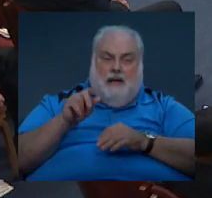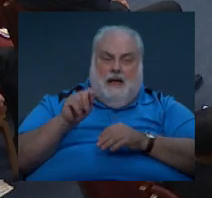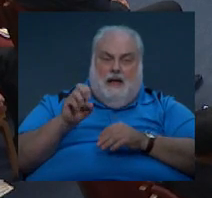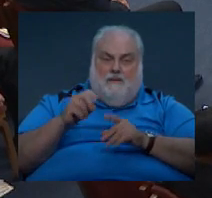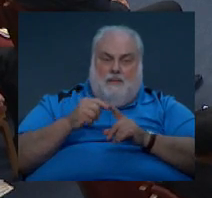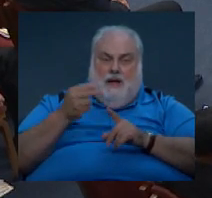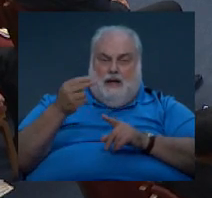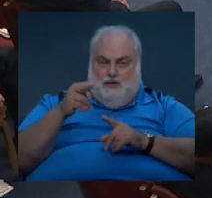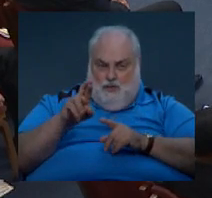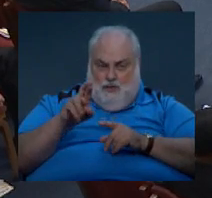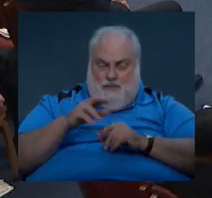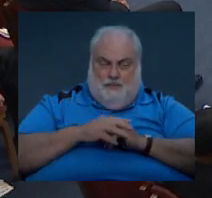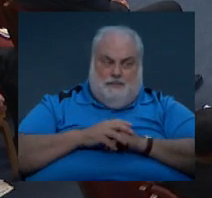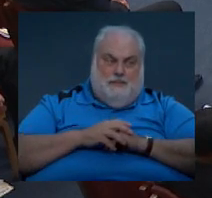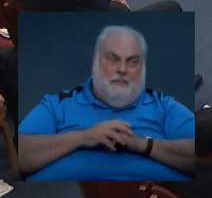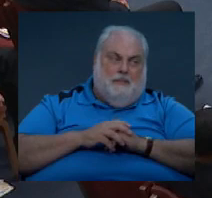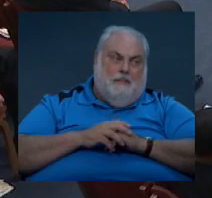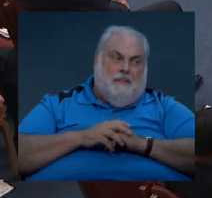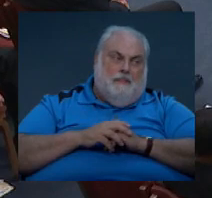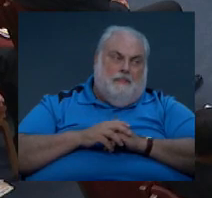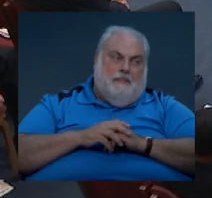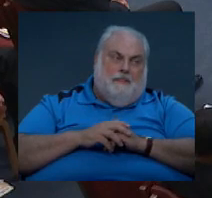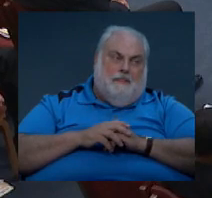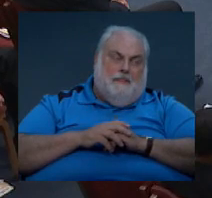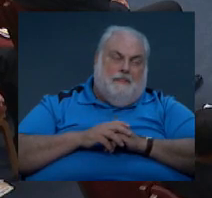resources standpoint.